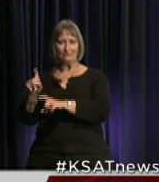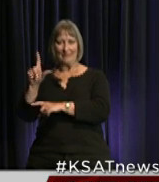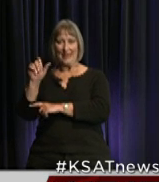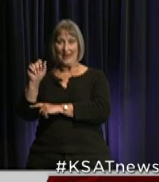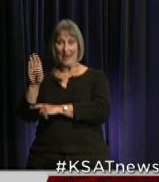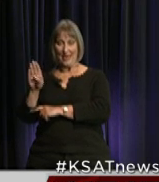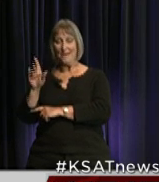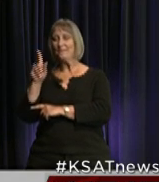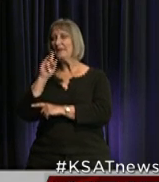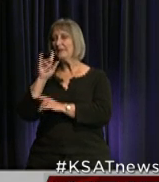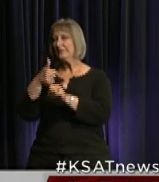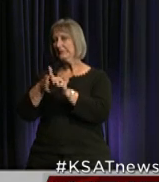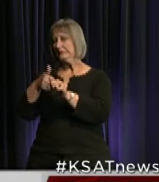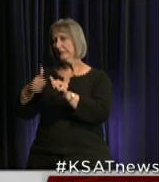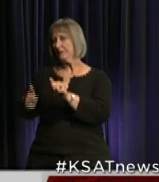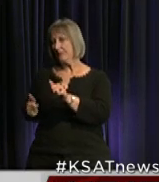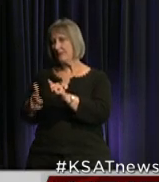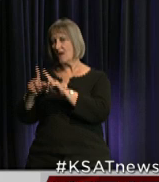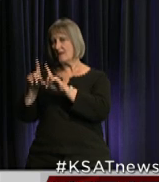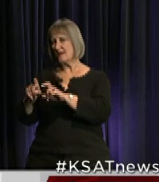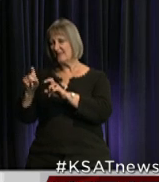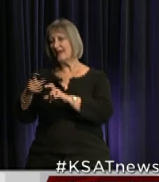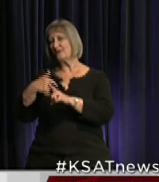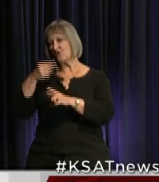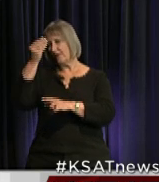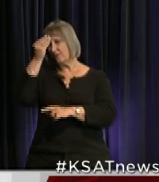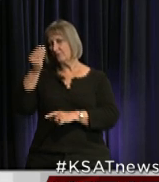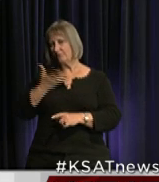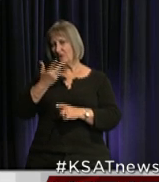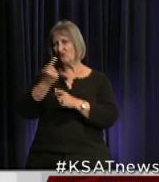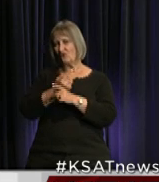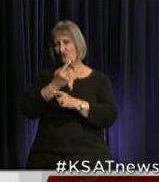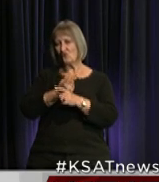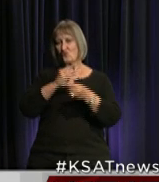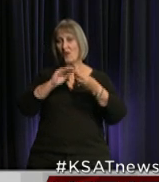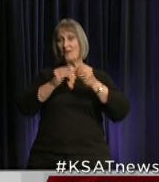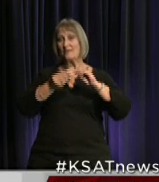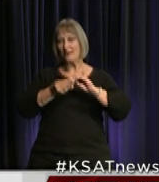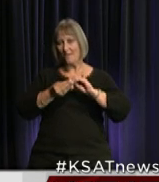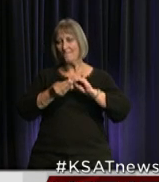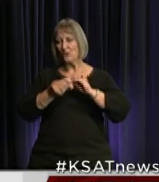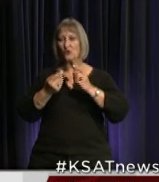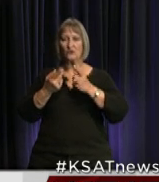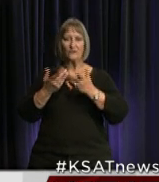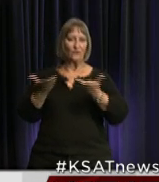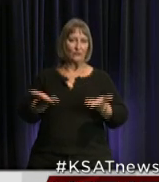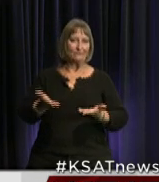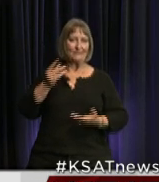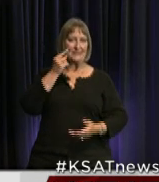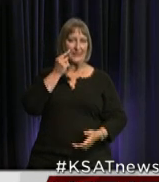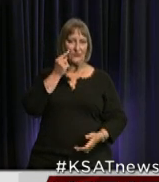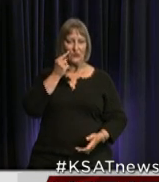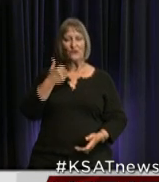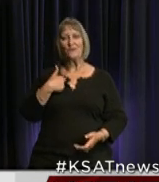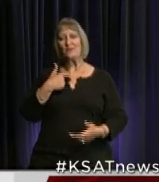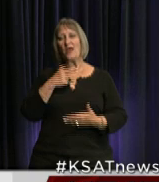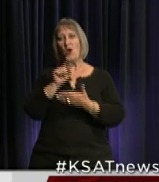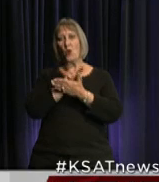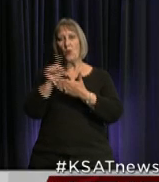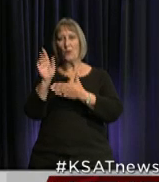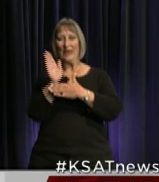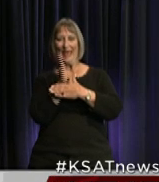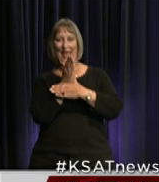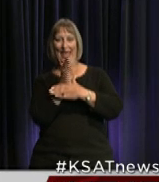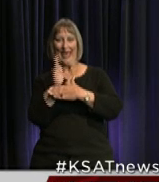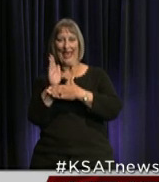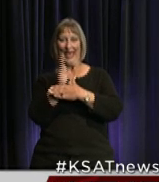and we should have a correction over the next few days as those curative lab results come in to our community. Our 7-day rolling average,